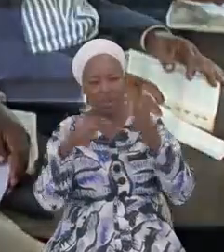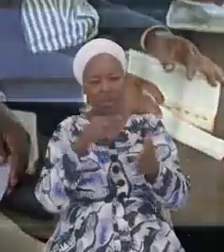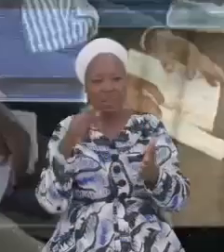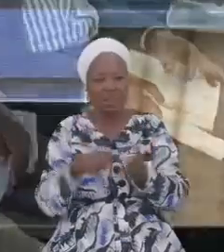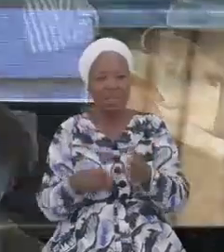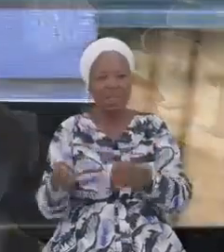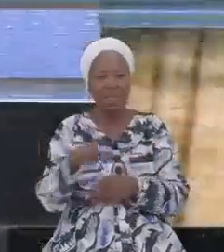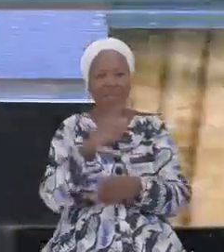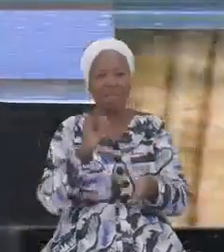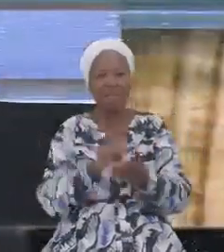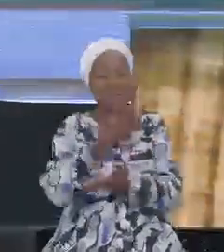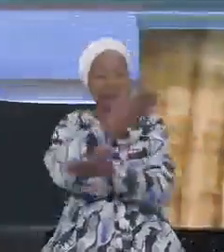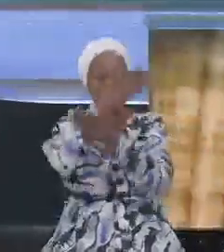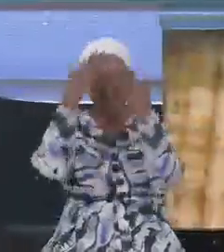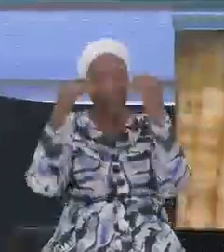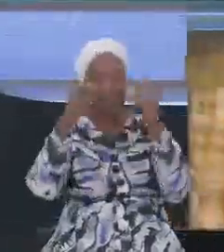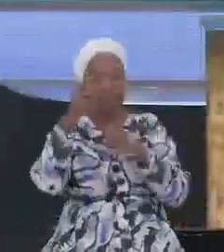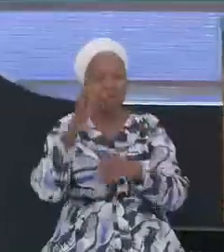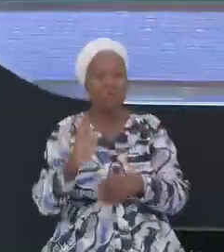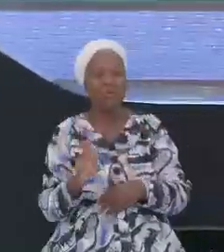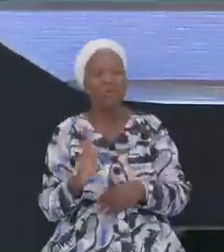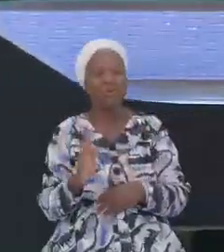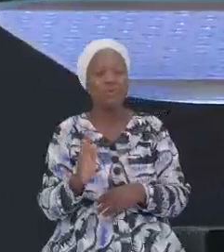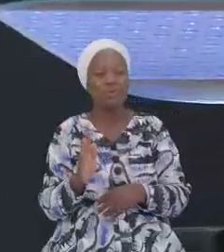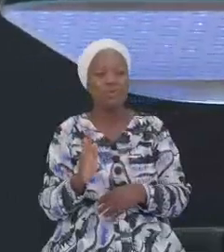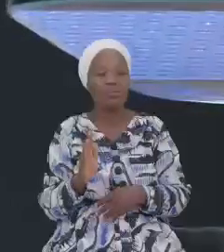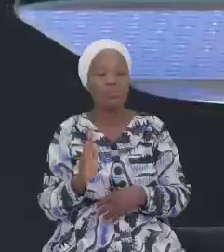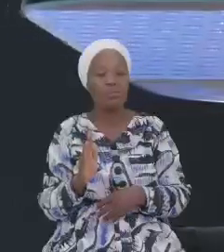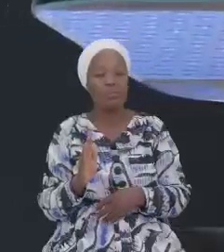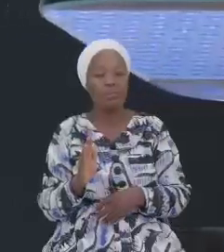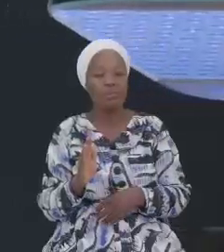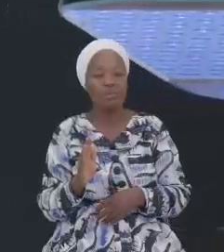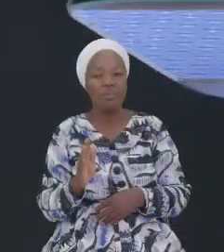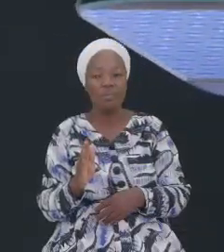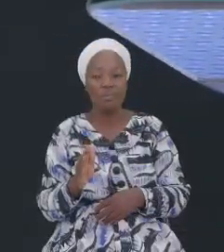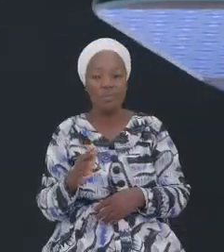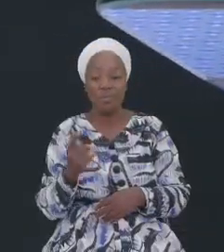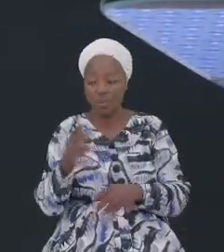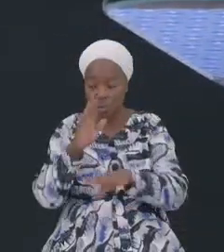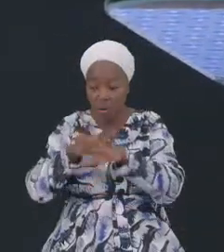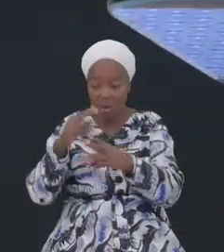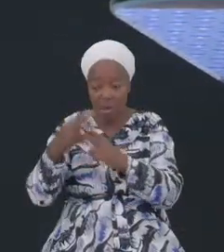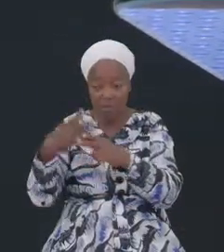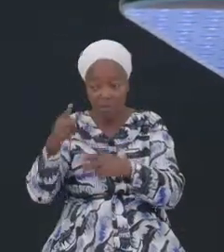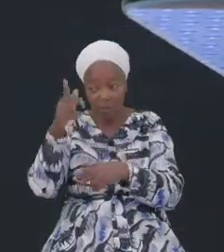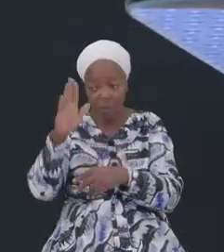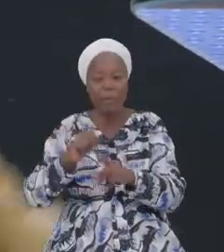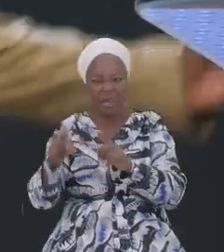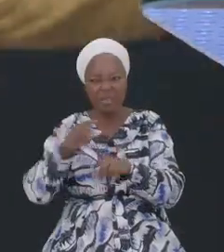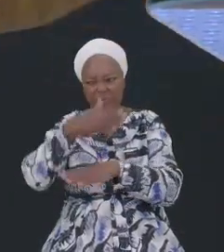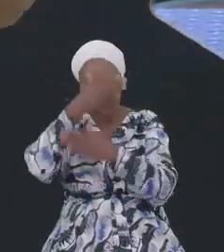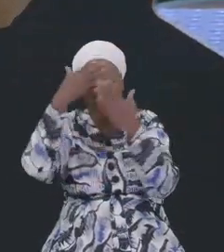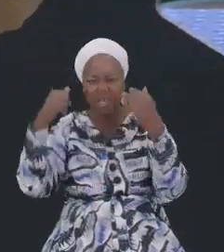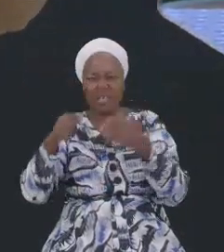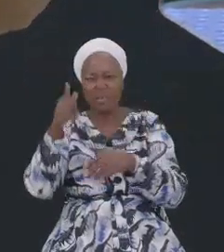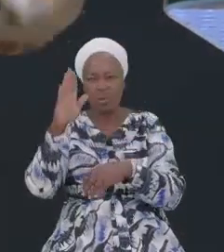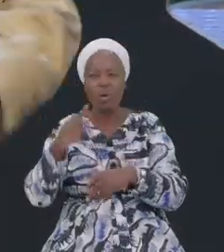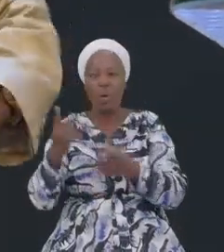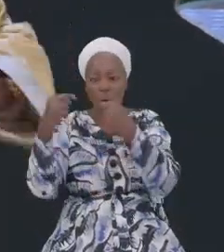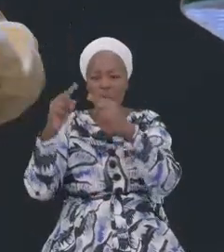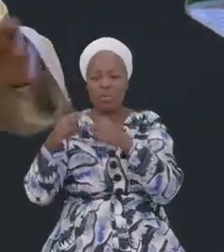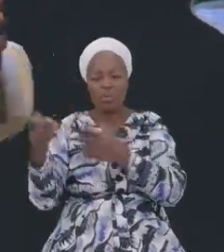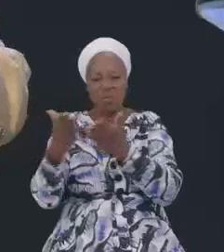that forget God. Mentioning the name of God, you forget God. Coming to the